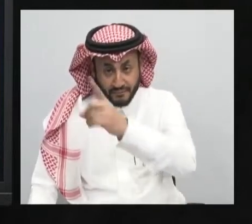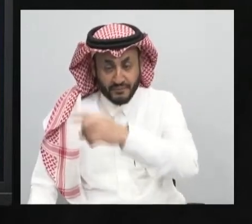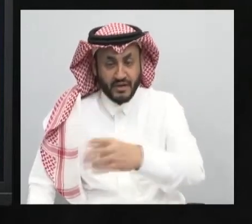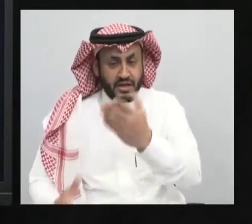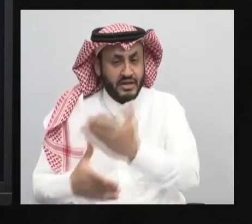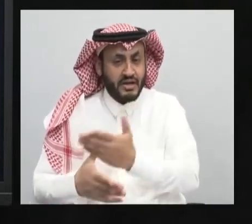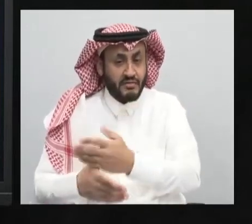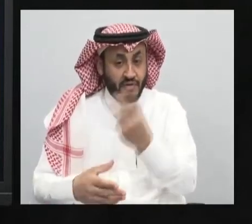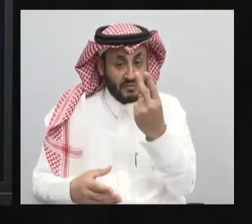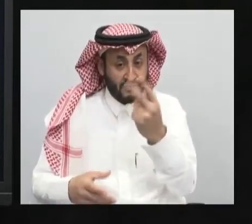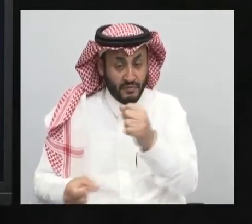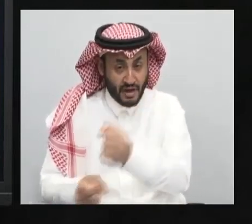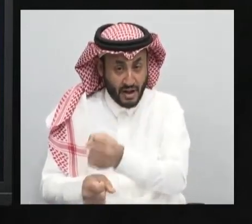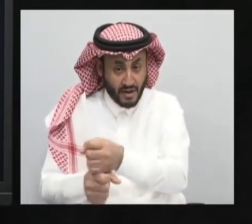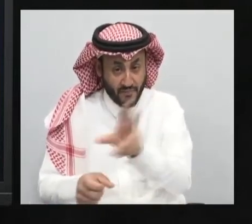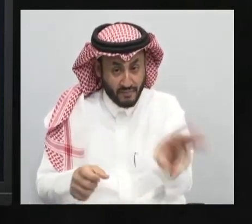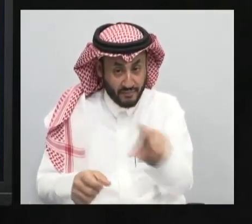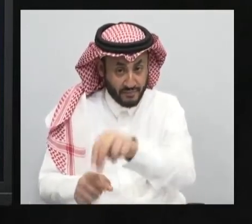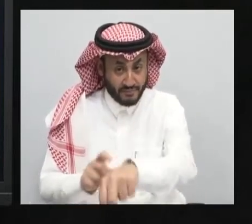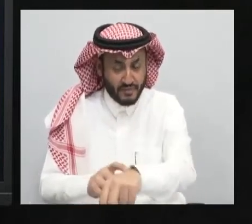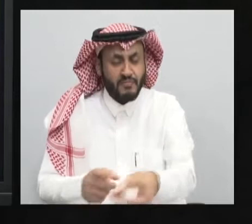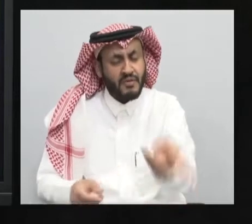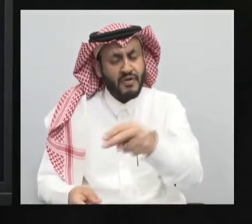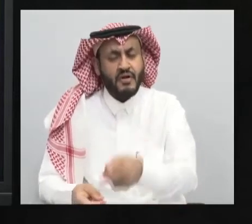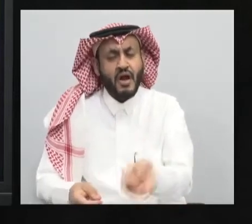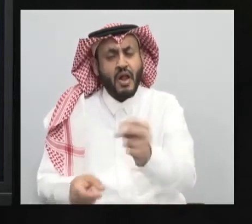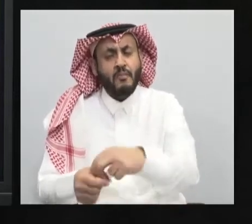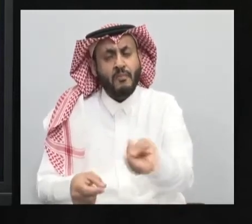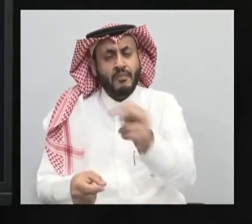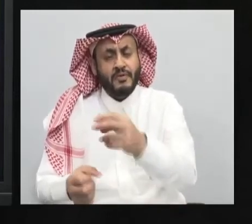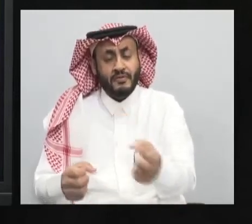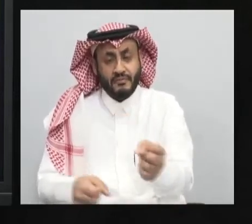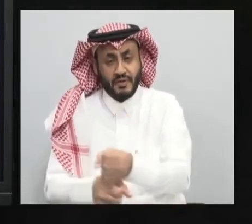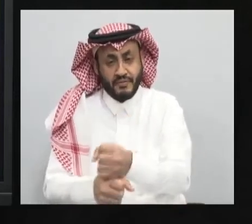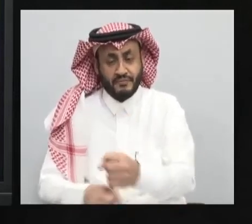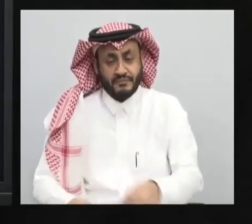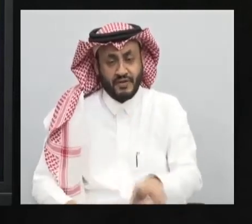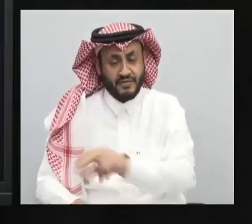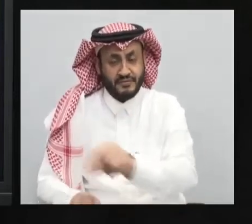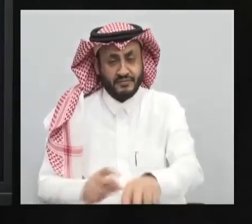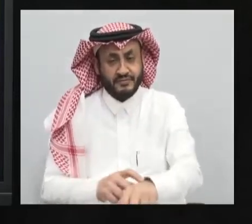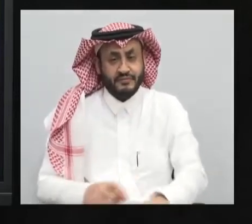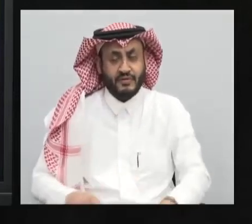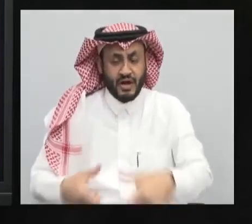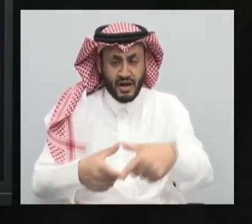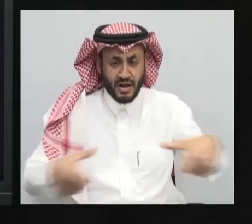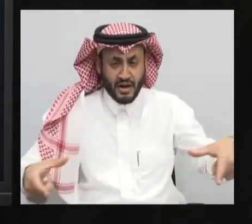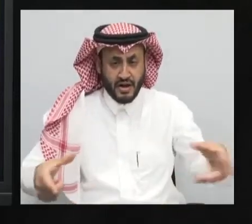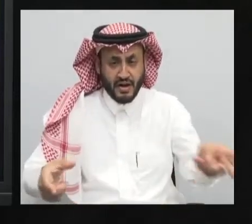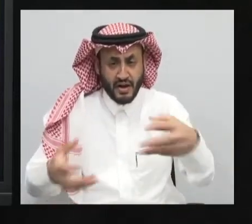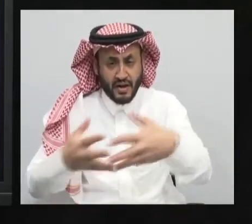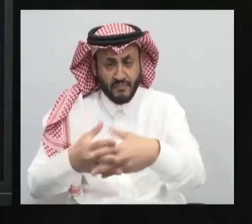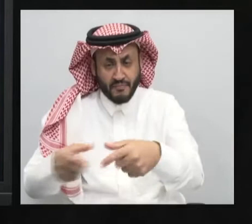we have two or more sometimes actions happening either in the same time or a long action